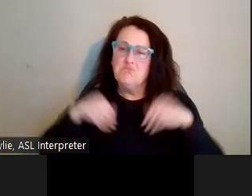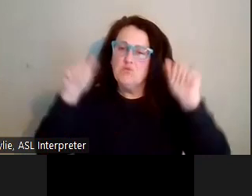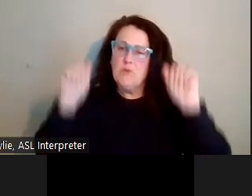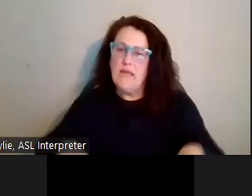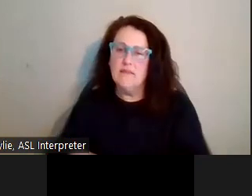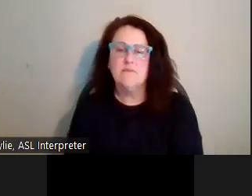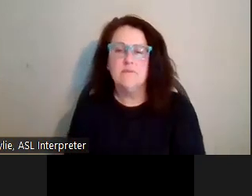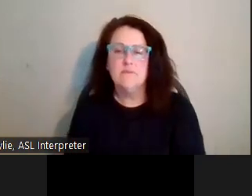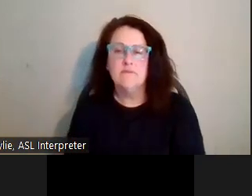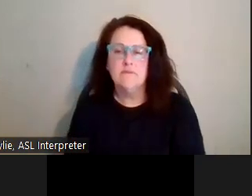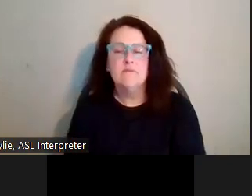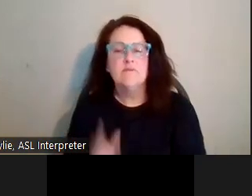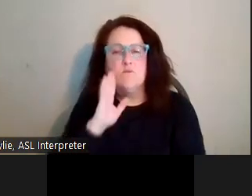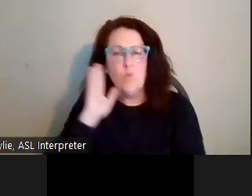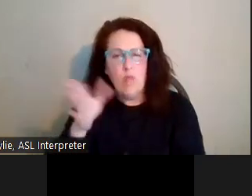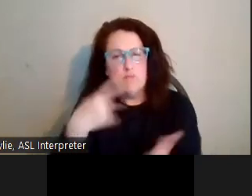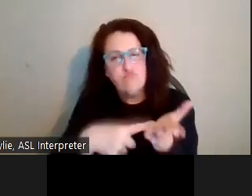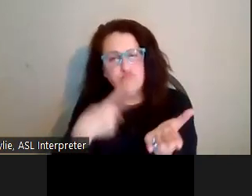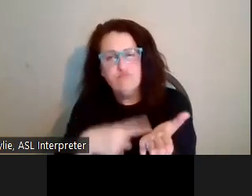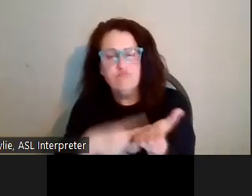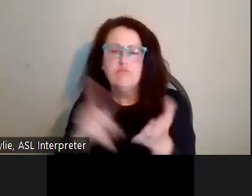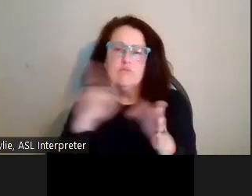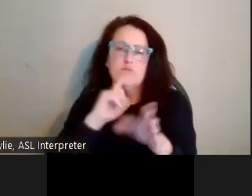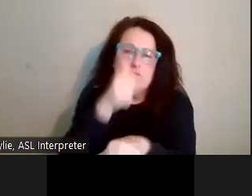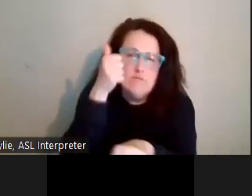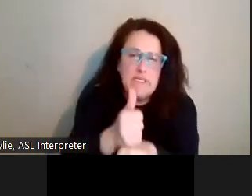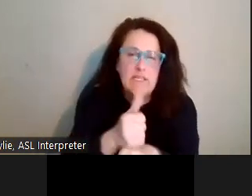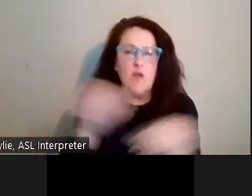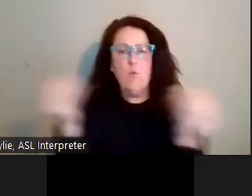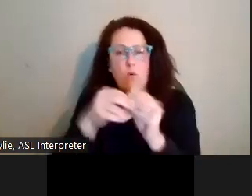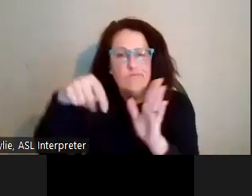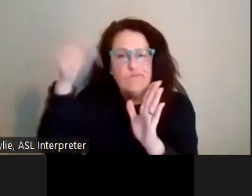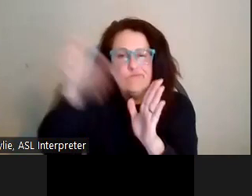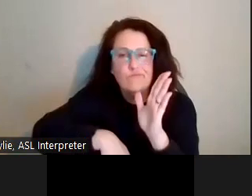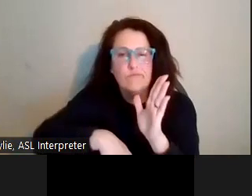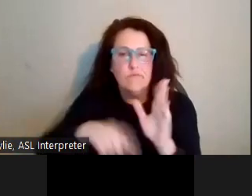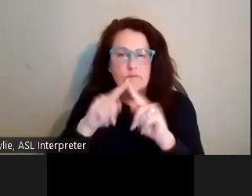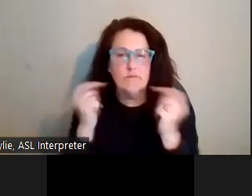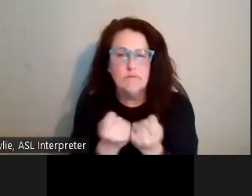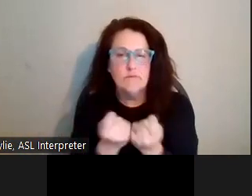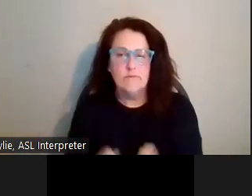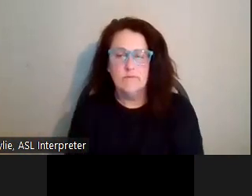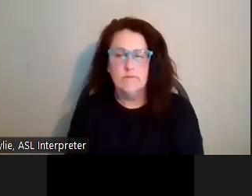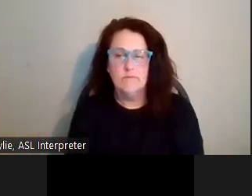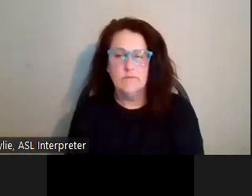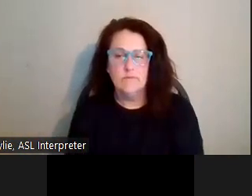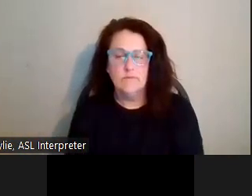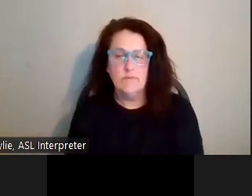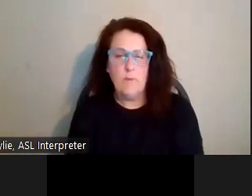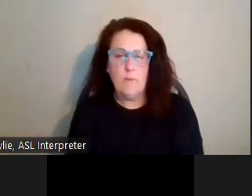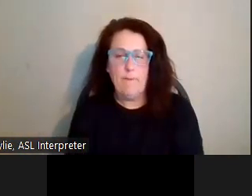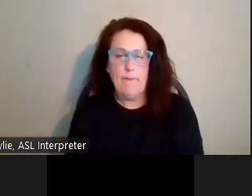we'll talk a little bit more about how we do that when we get into more details about the team. We have a